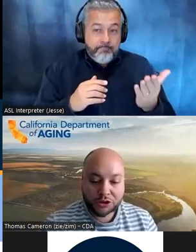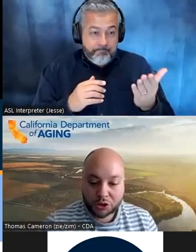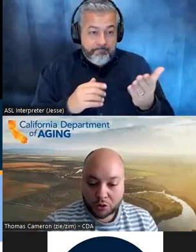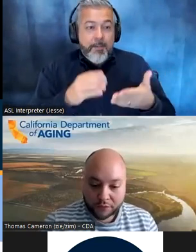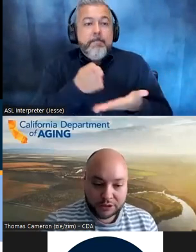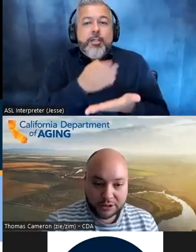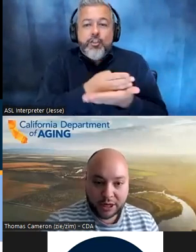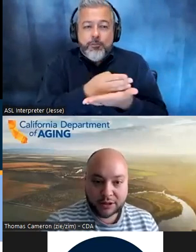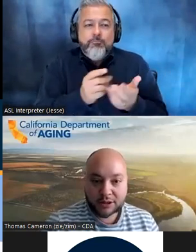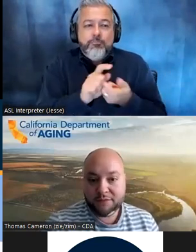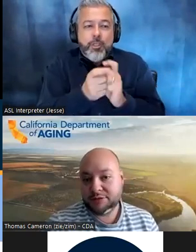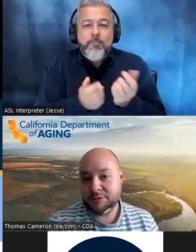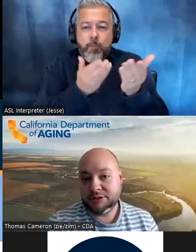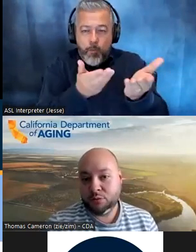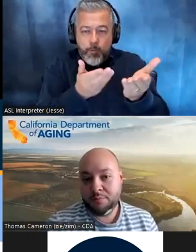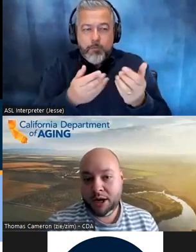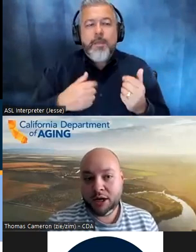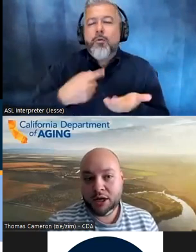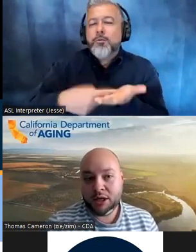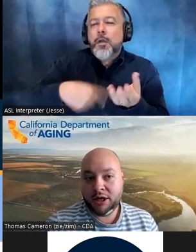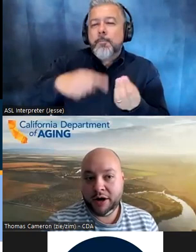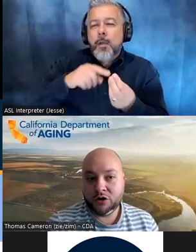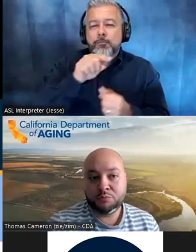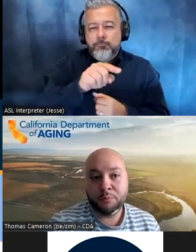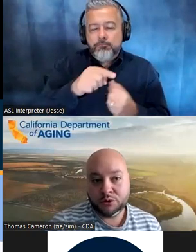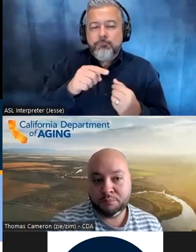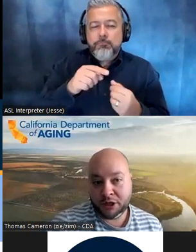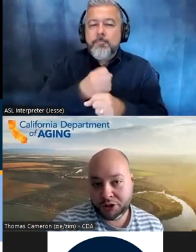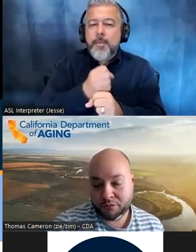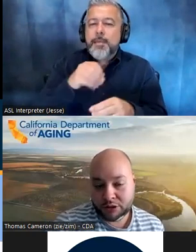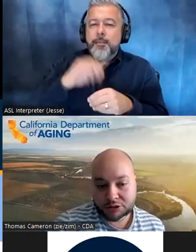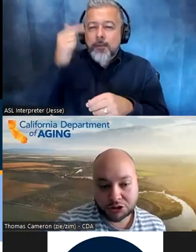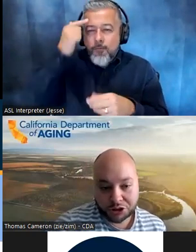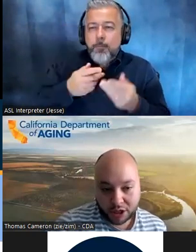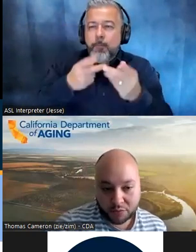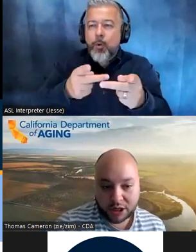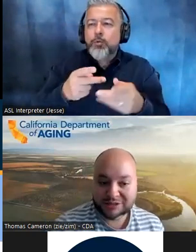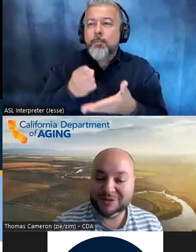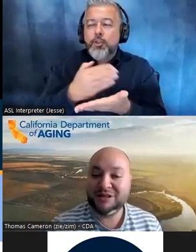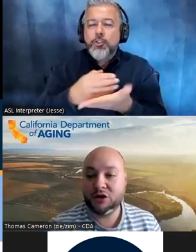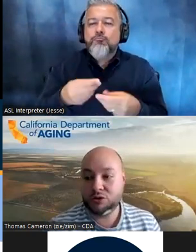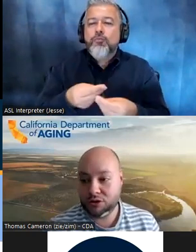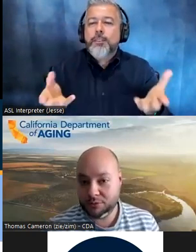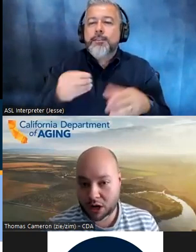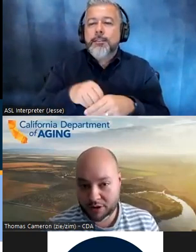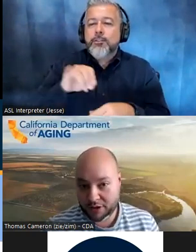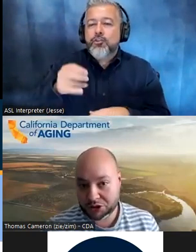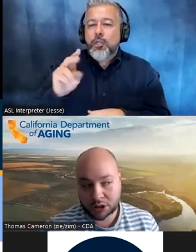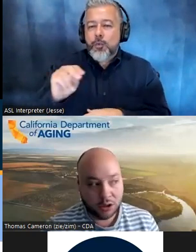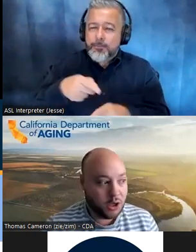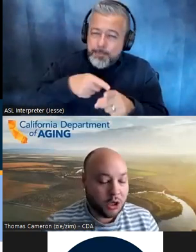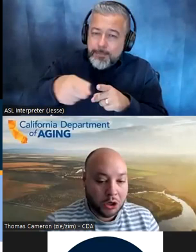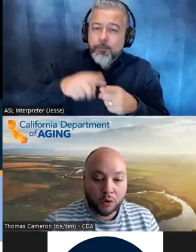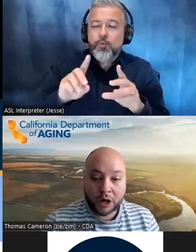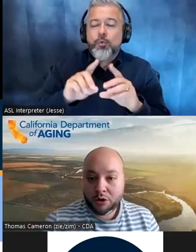I'm going to go over today the investments that were made in the governor's proposed budget released in January, specific to the Department of